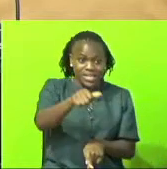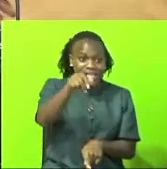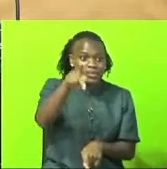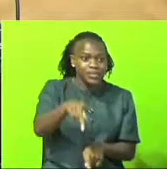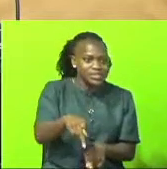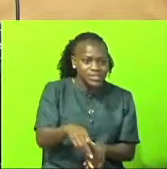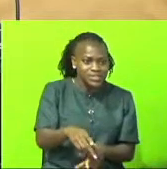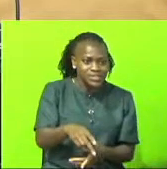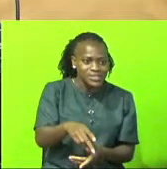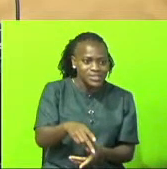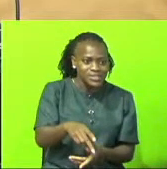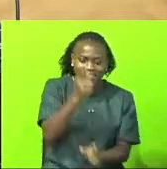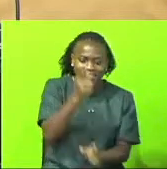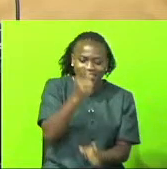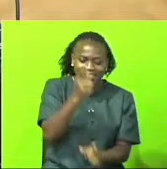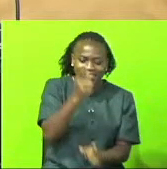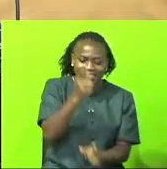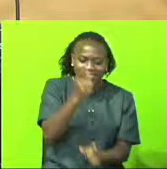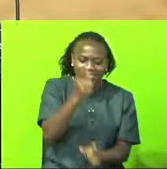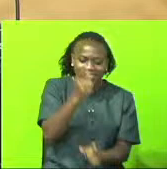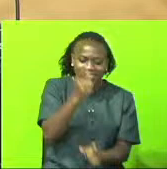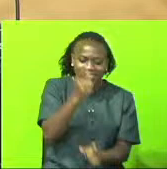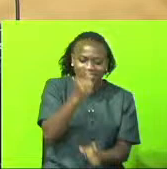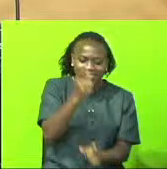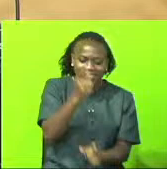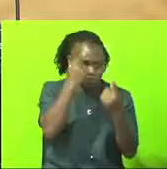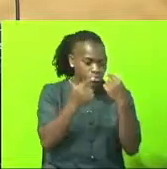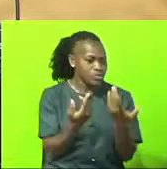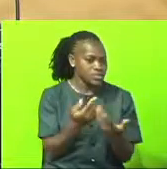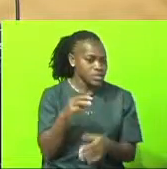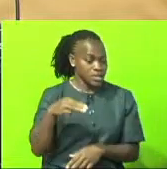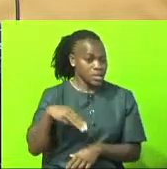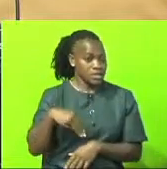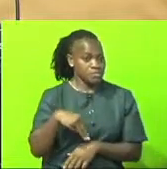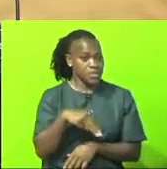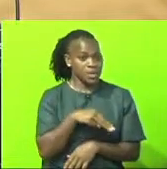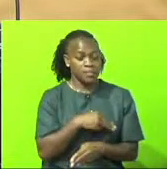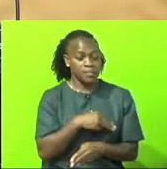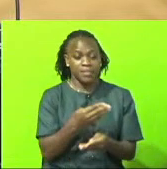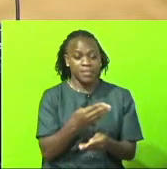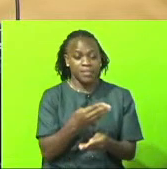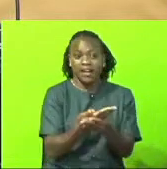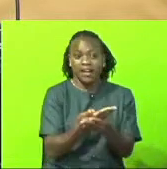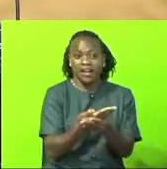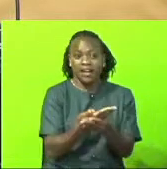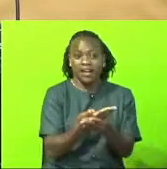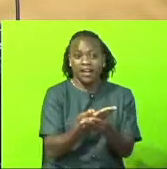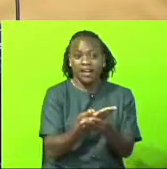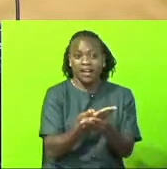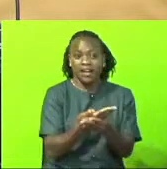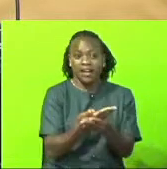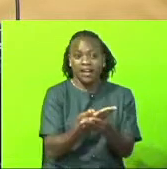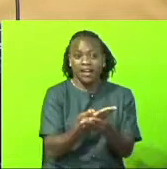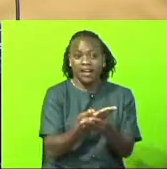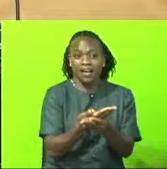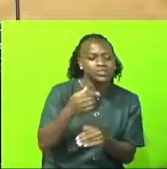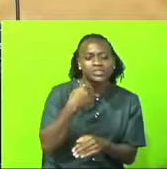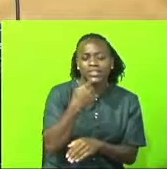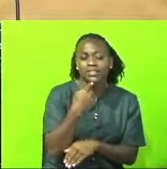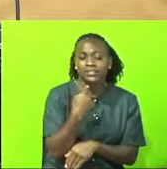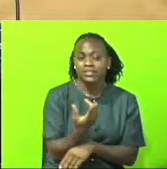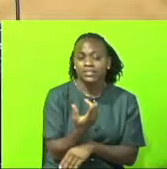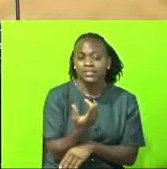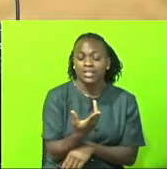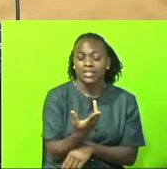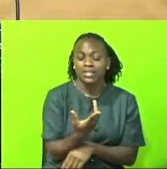get up and say that by virtue of a member filing a process to say that I